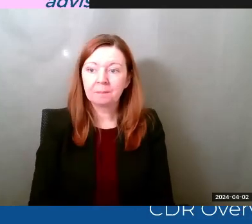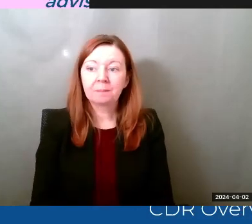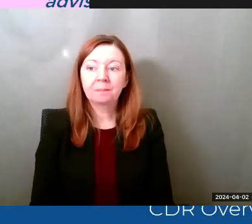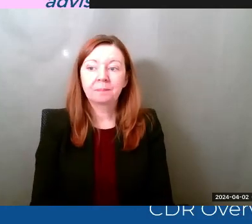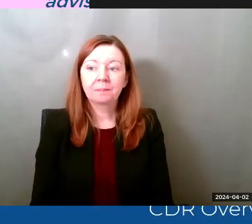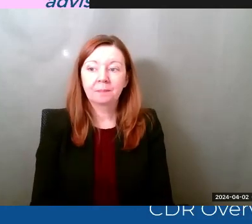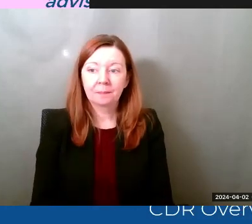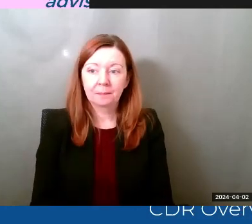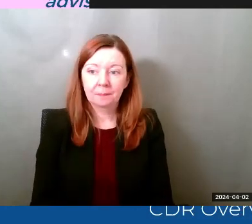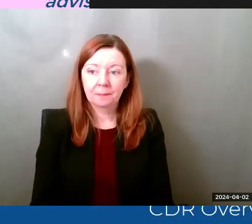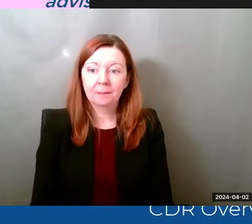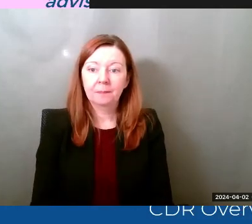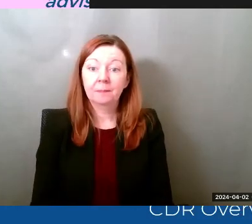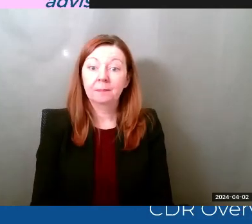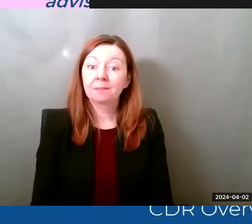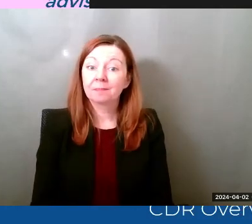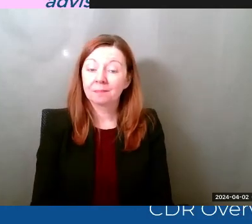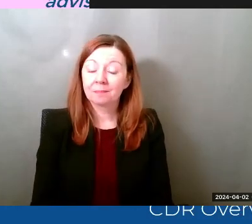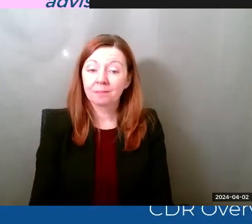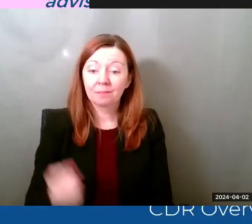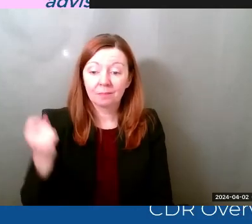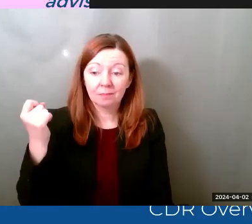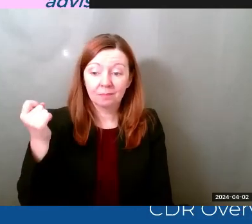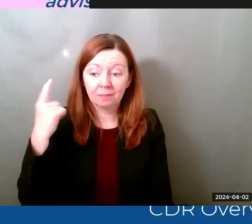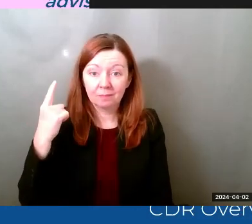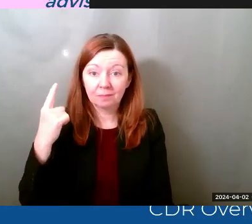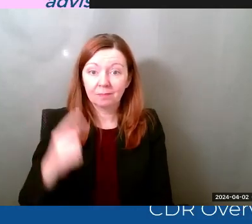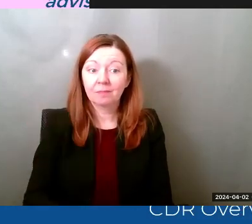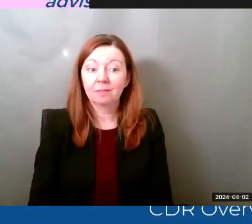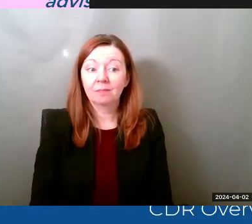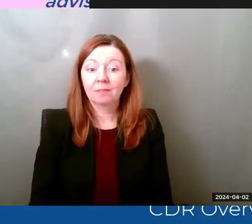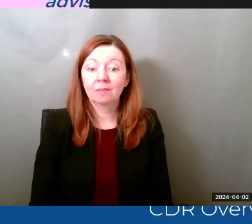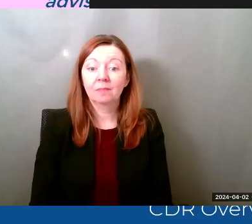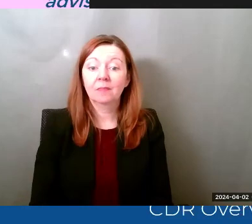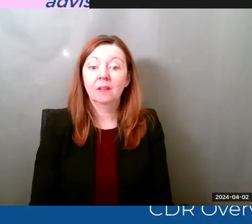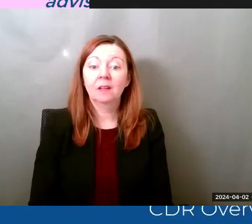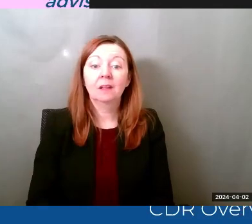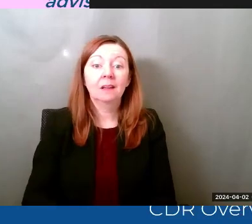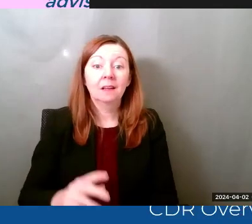Please note that a project can only be reviewed